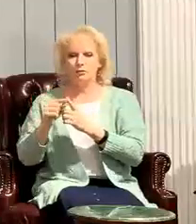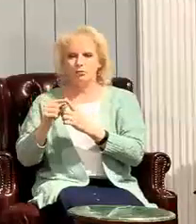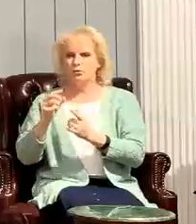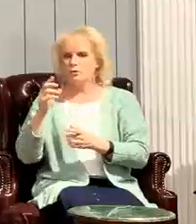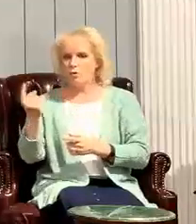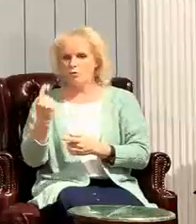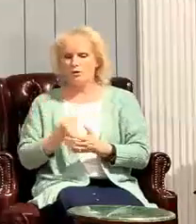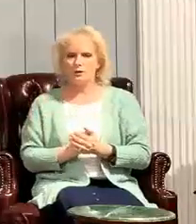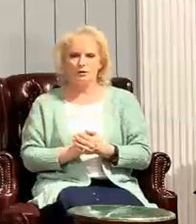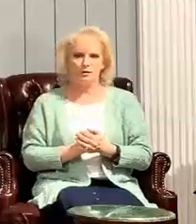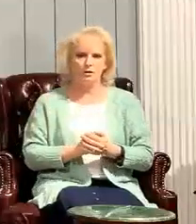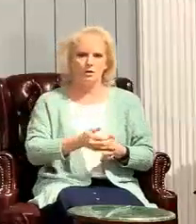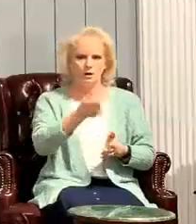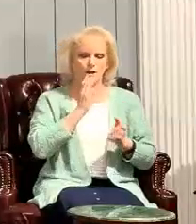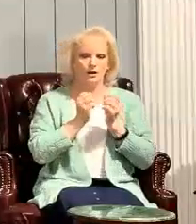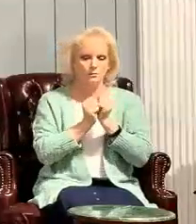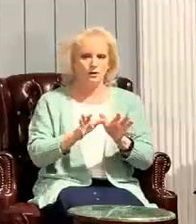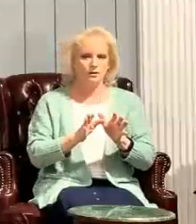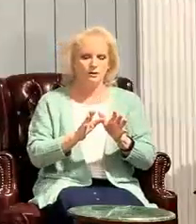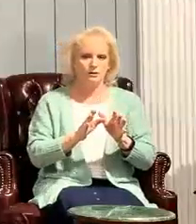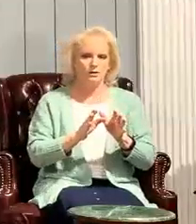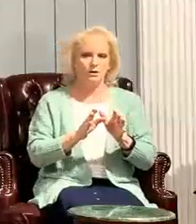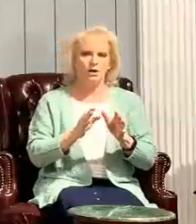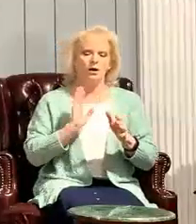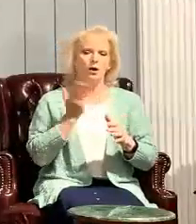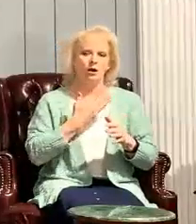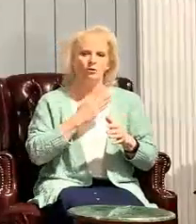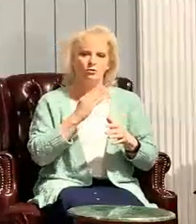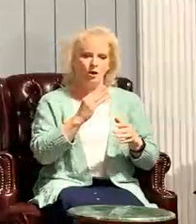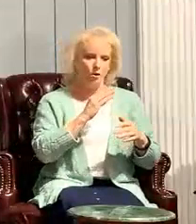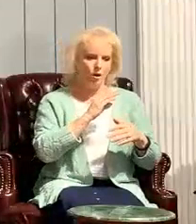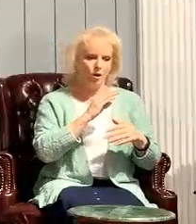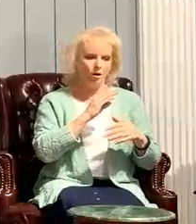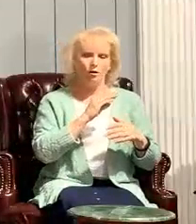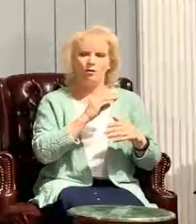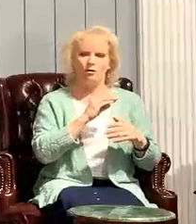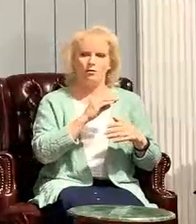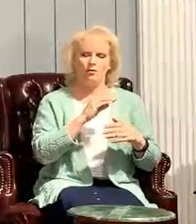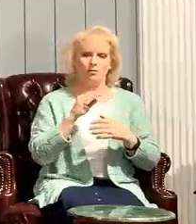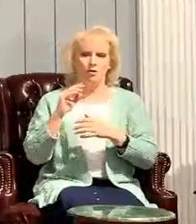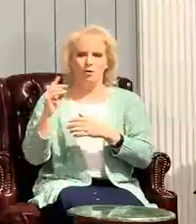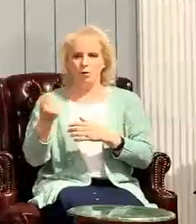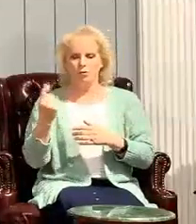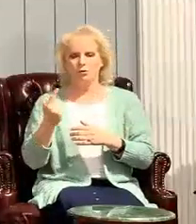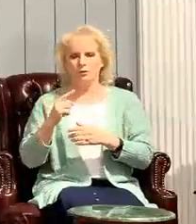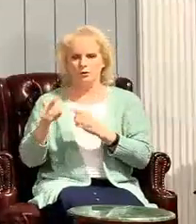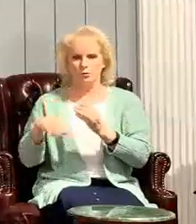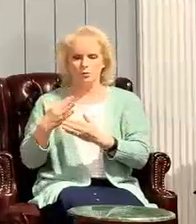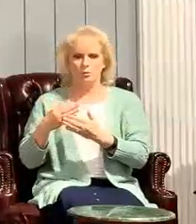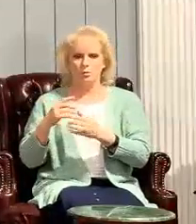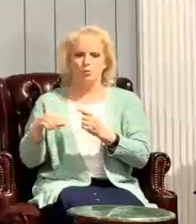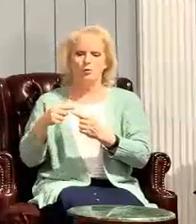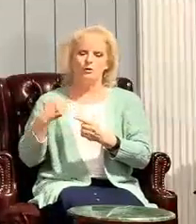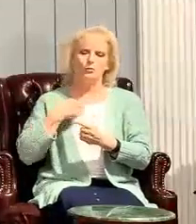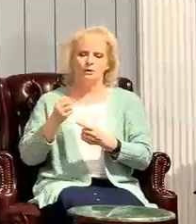God's blessings may be ours only when we observe to do His commandments. And God's blessings may be ours only when we observe to do all His